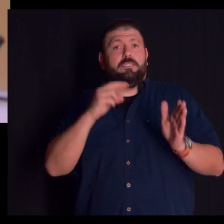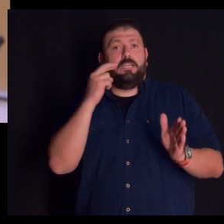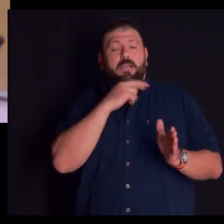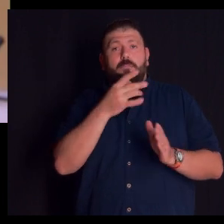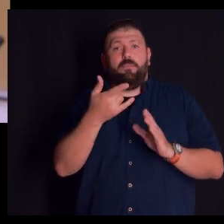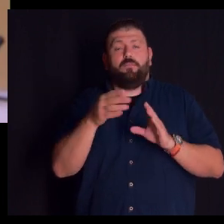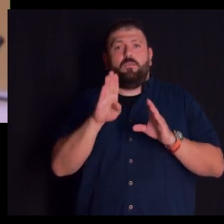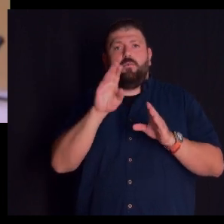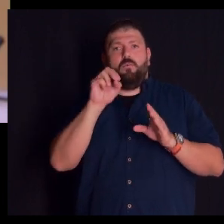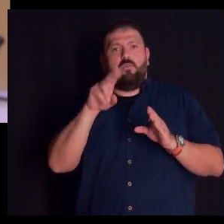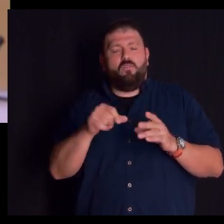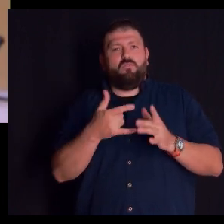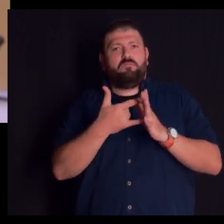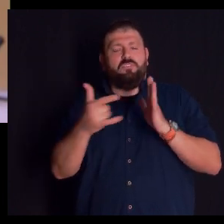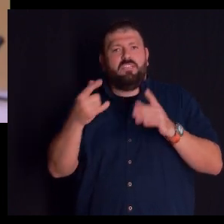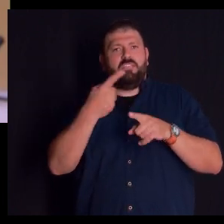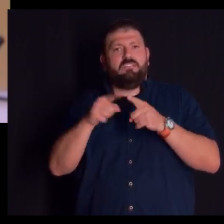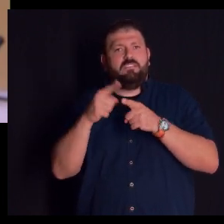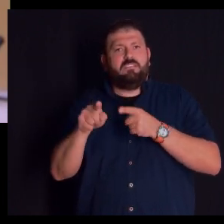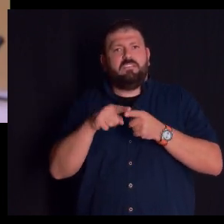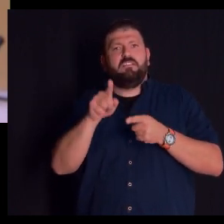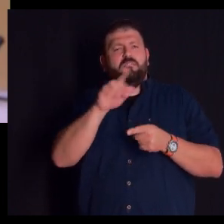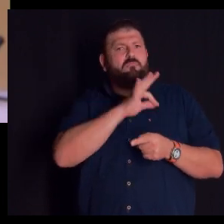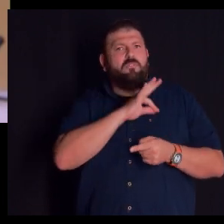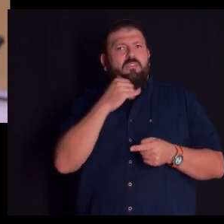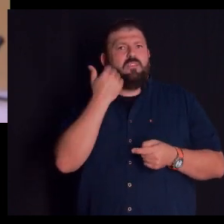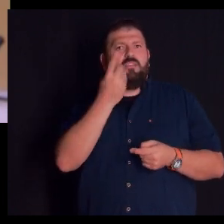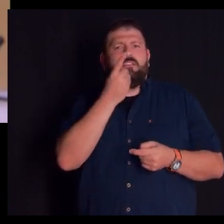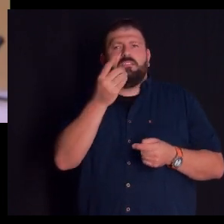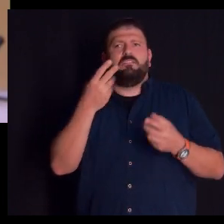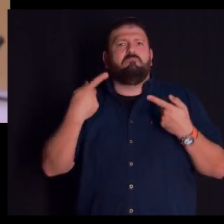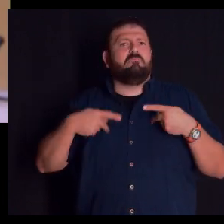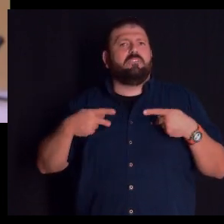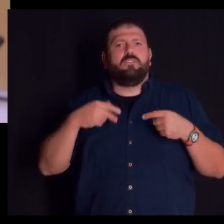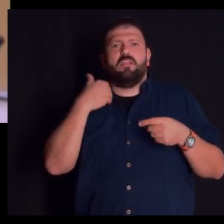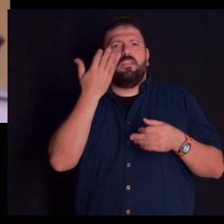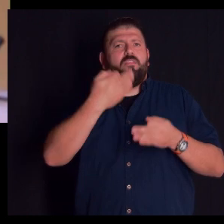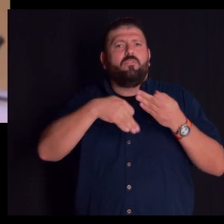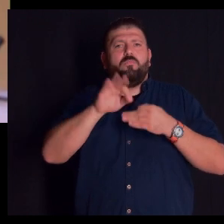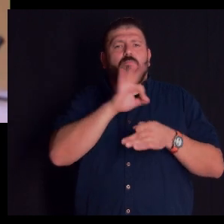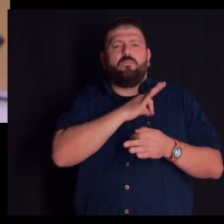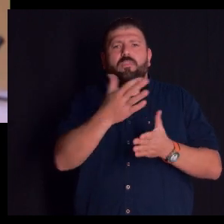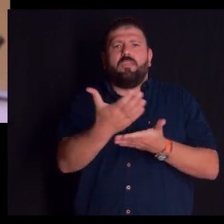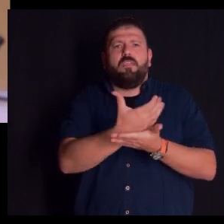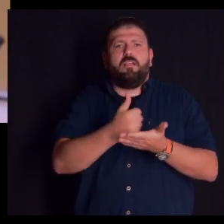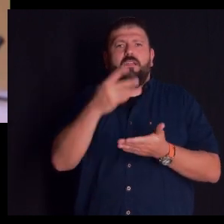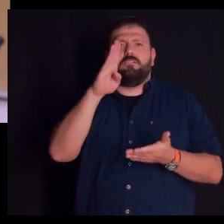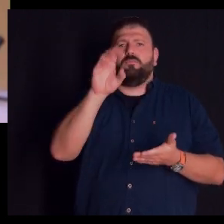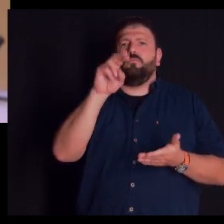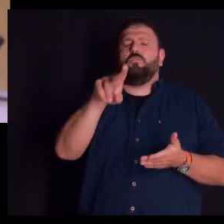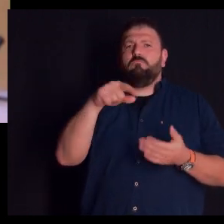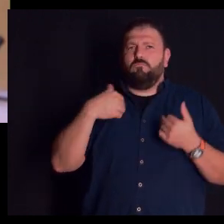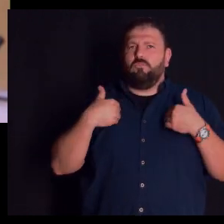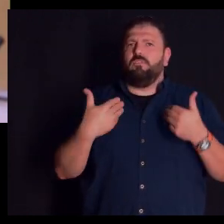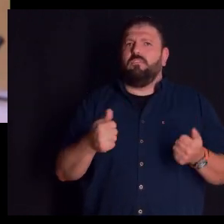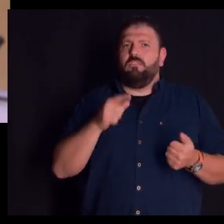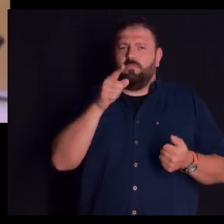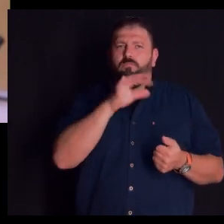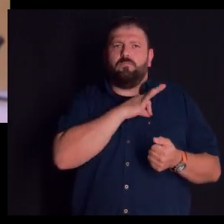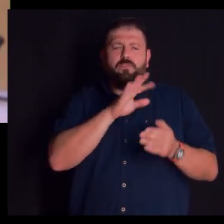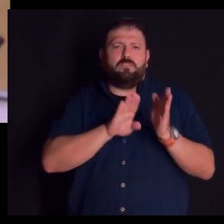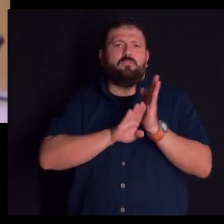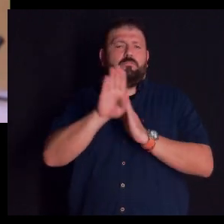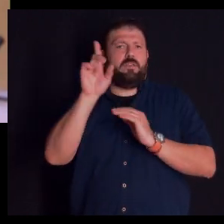6 months, look at all the bonuses she made. I mean, that means whoever starts may get all these bonuses. And as I